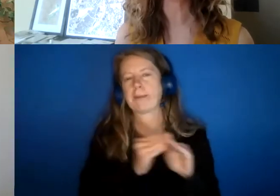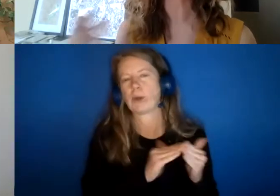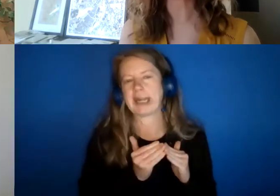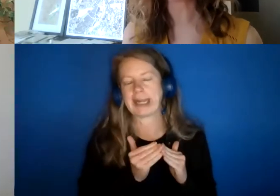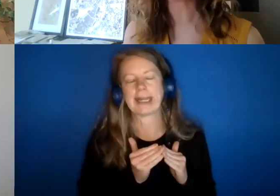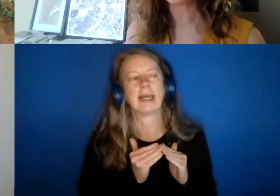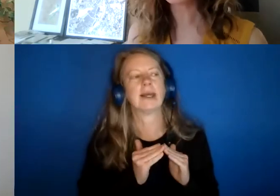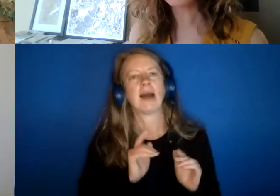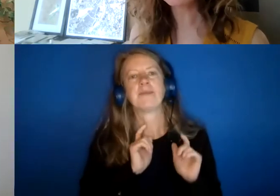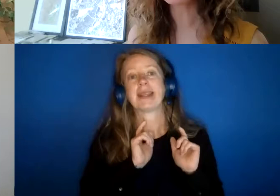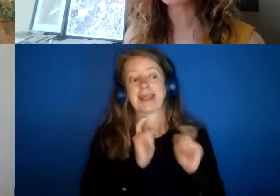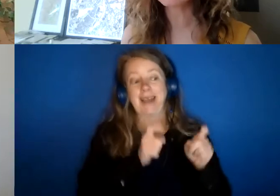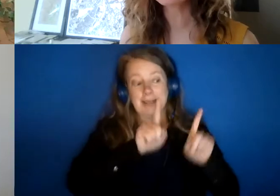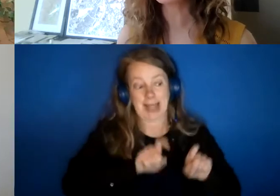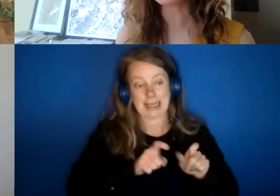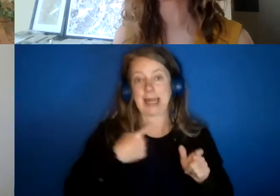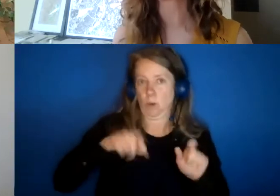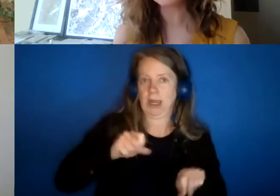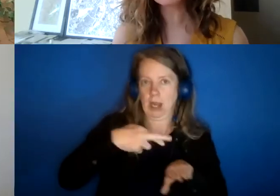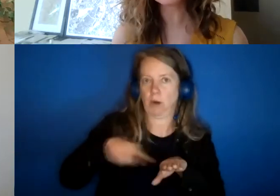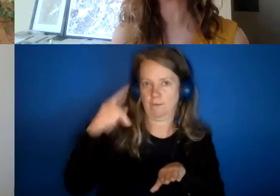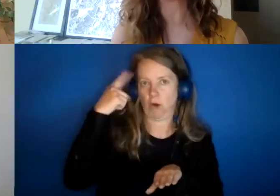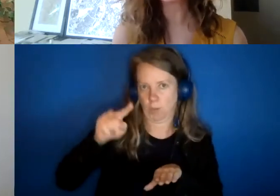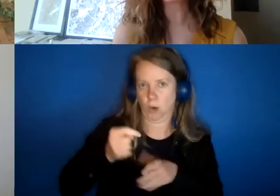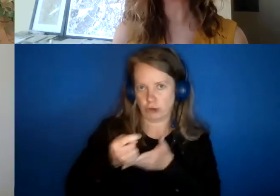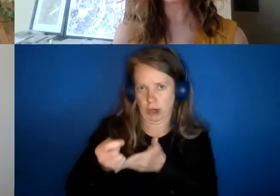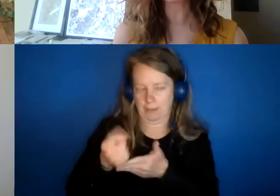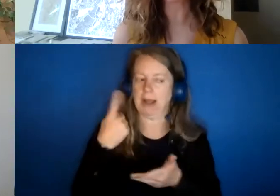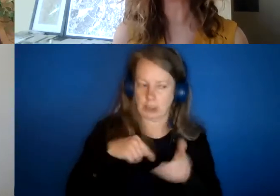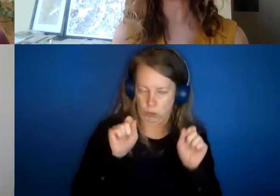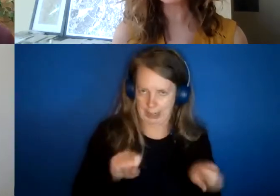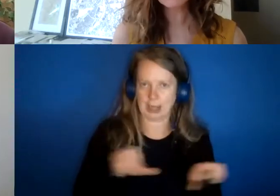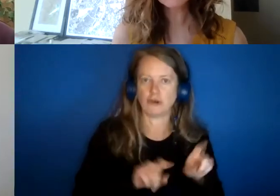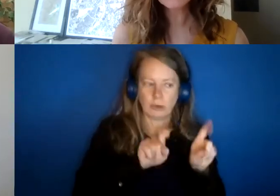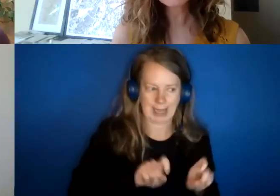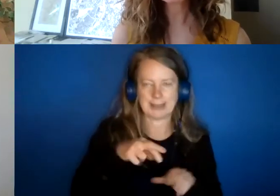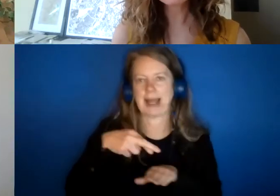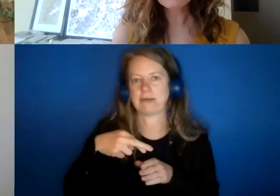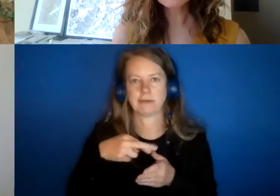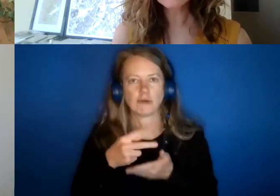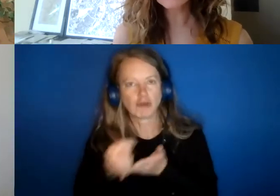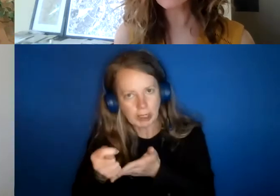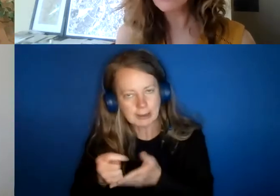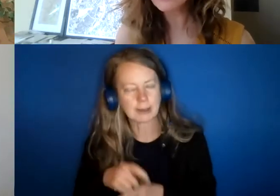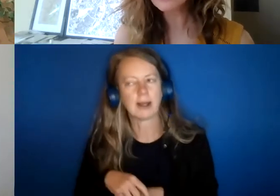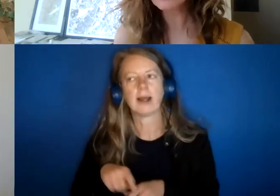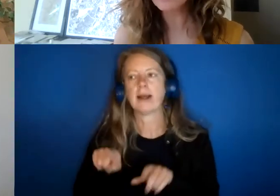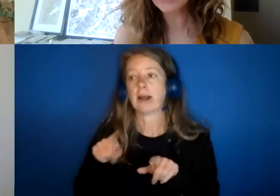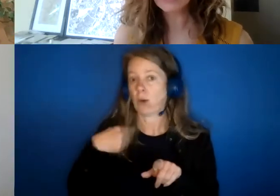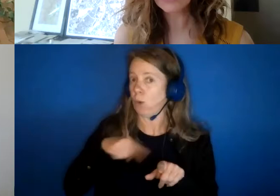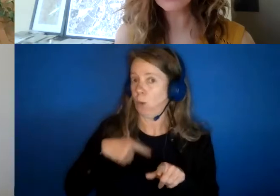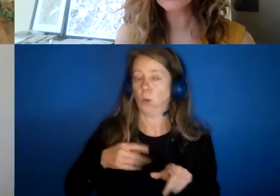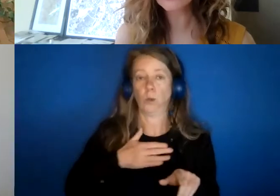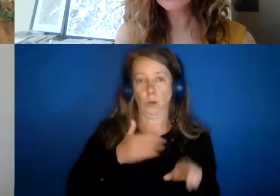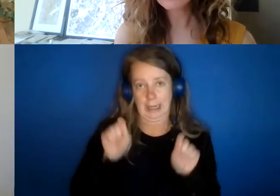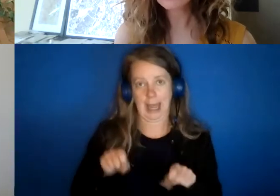venue and then refer you to treatment. So we can do test and treat. We can also take direct referrals from physician offices, primary